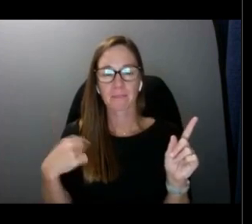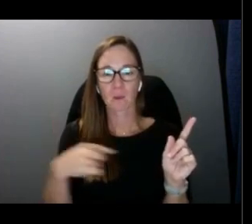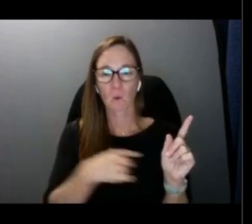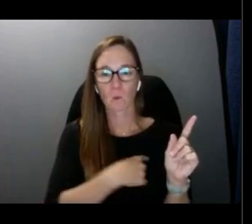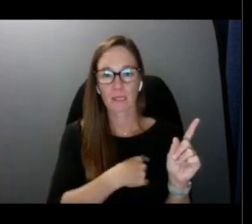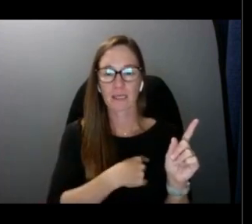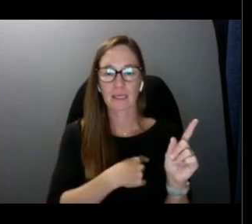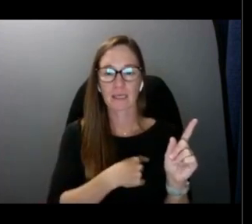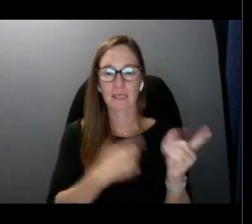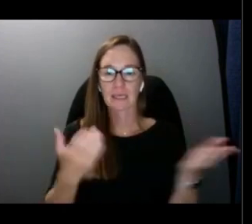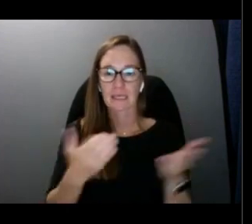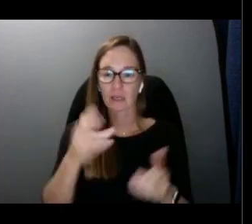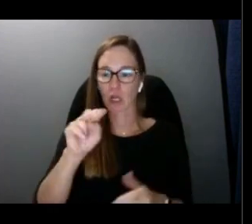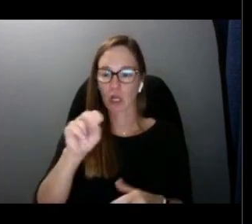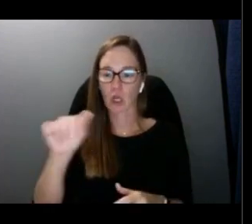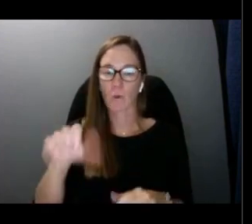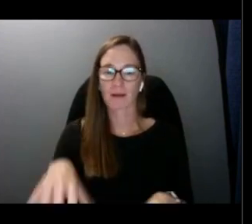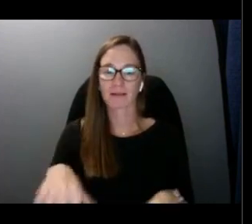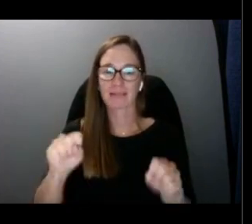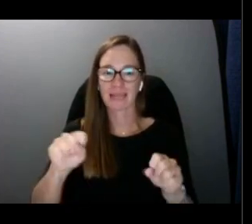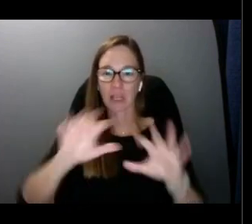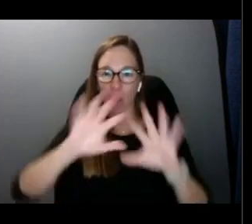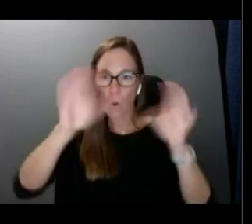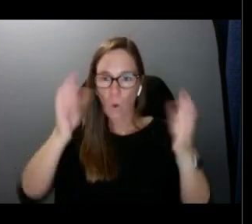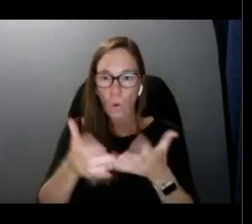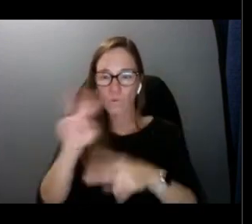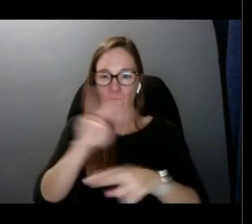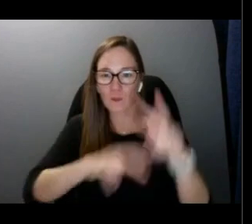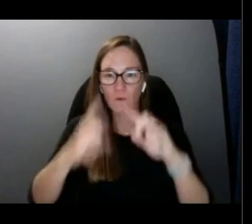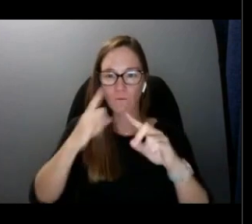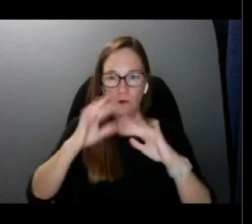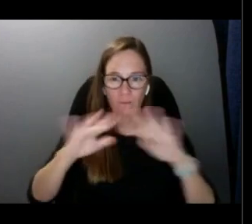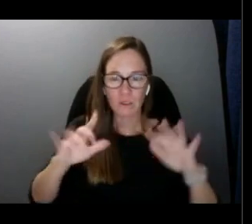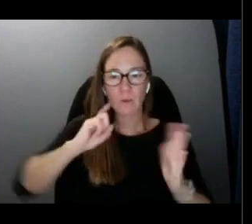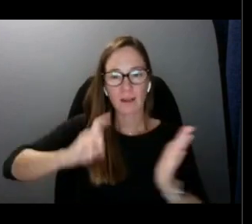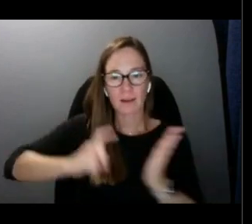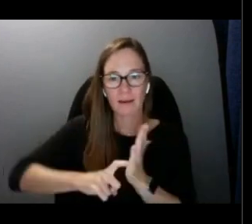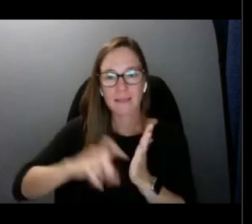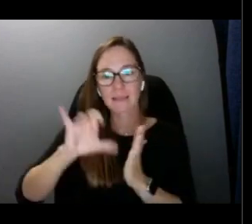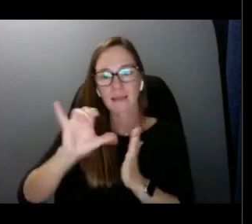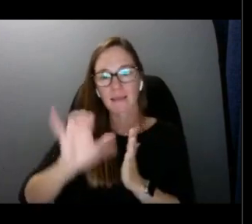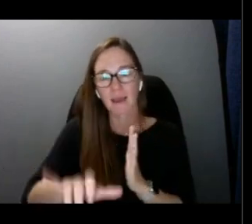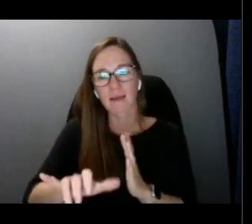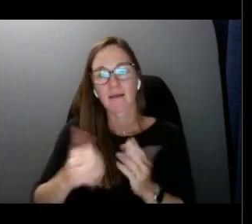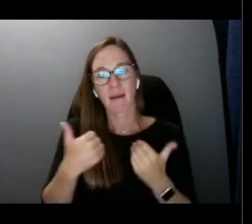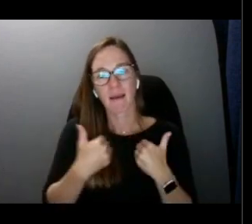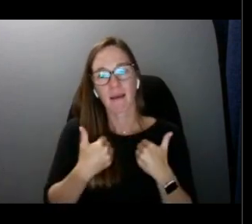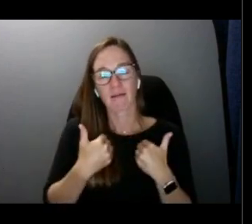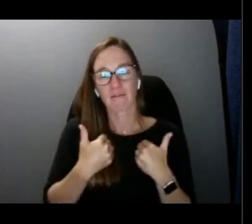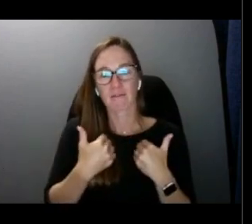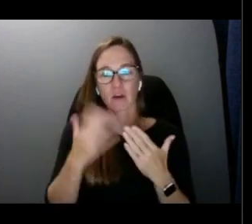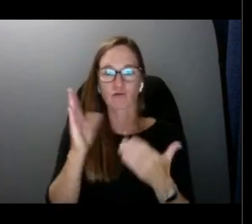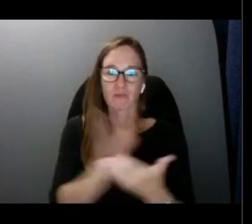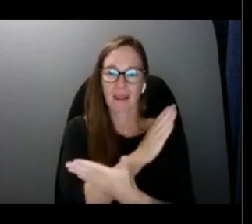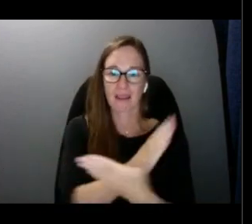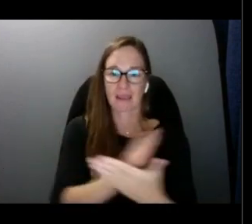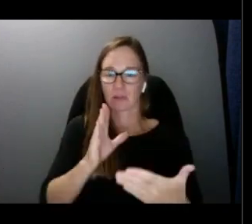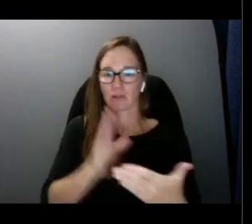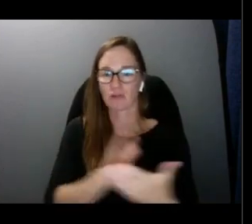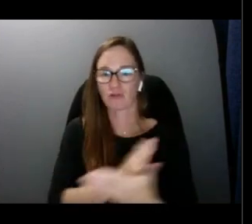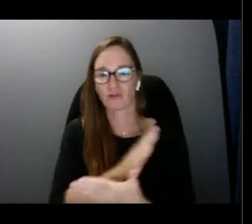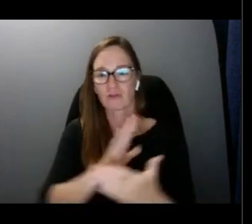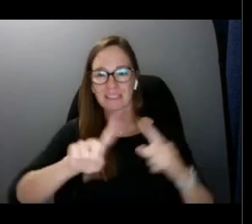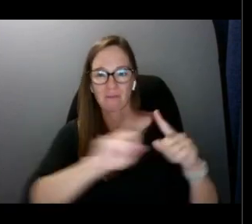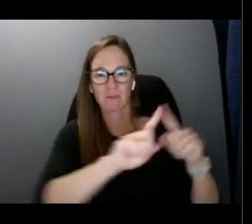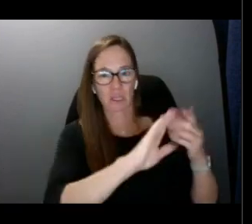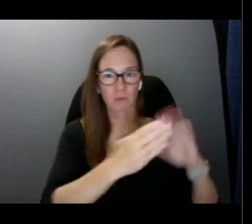we at NOAA take a holistic view of diversity, recognizing that there are a range of communities